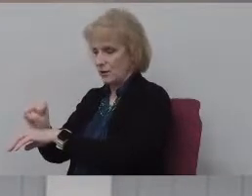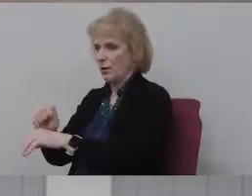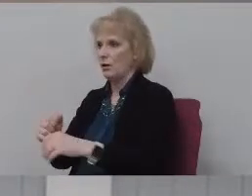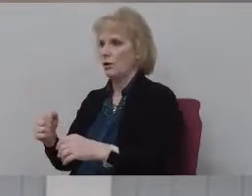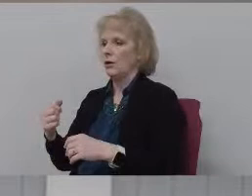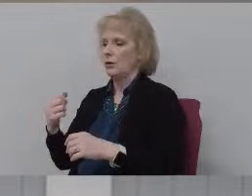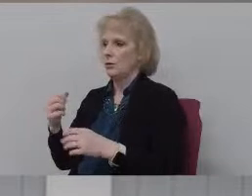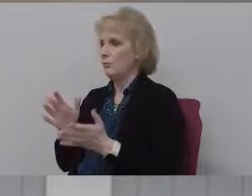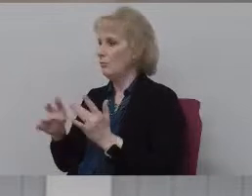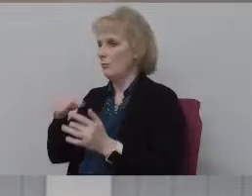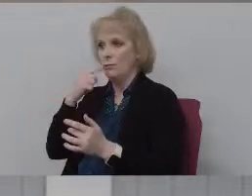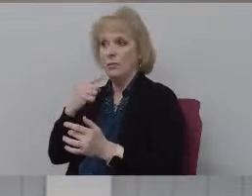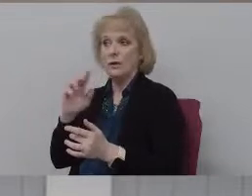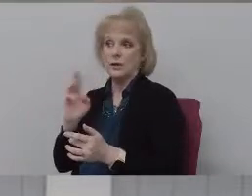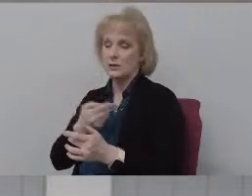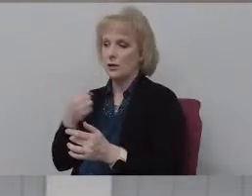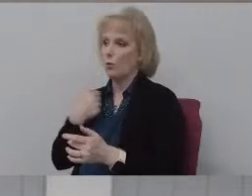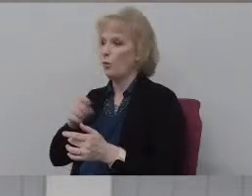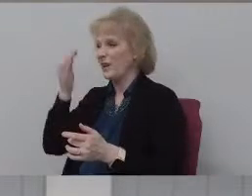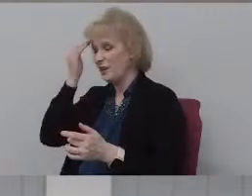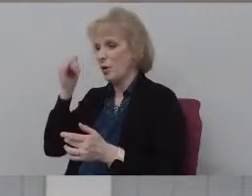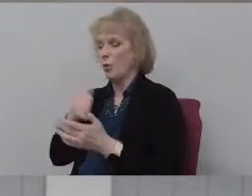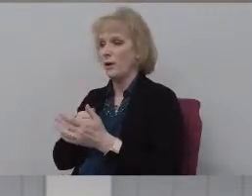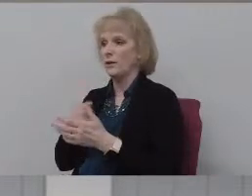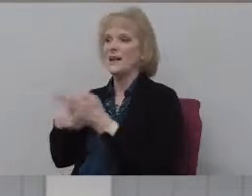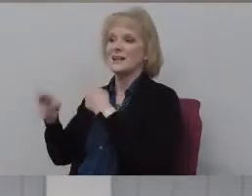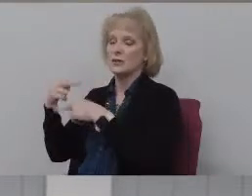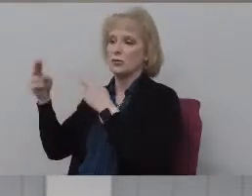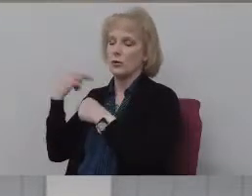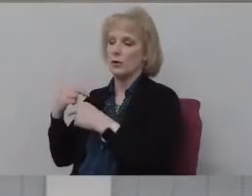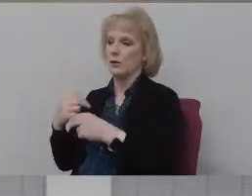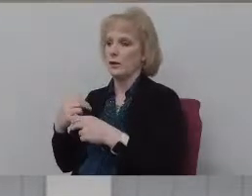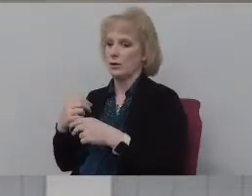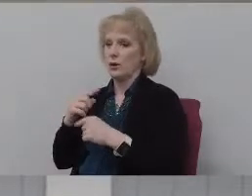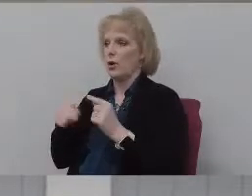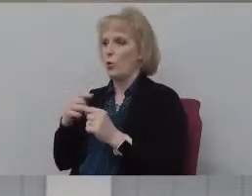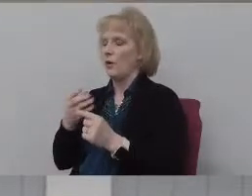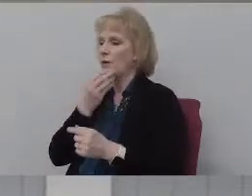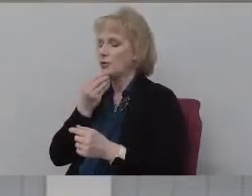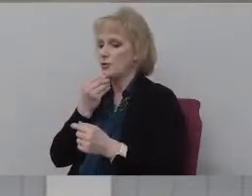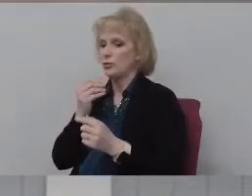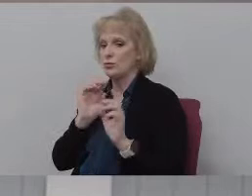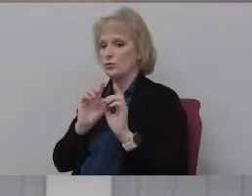When the Jews went off into Babylonian captivity, and then